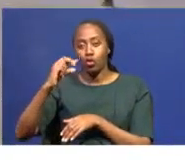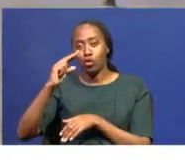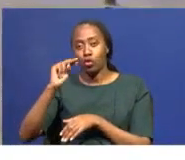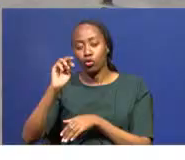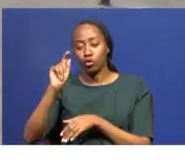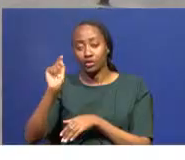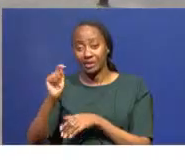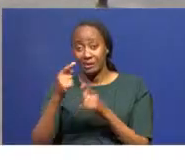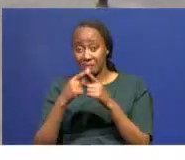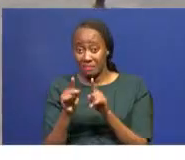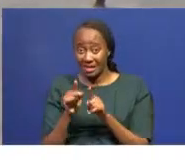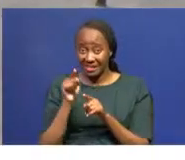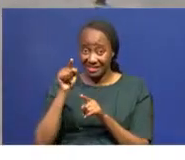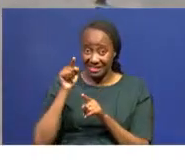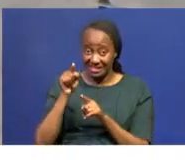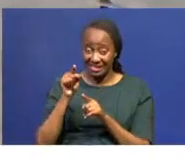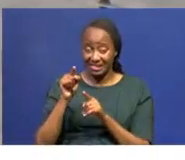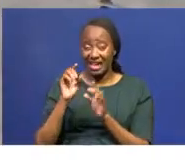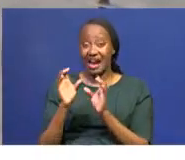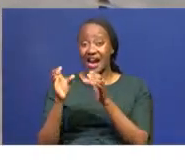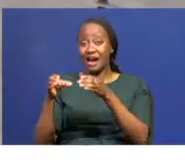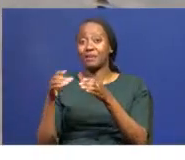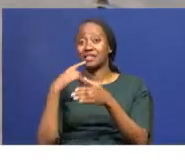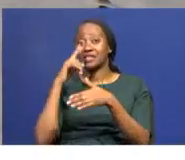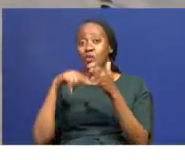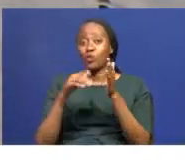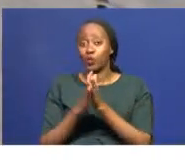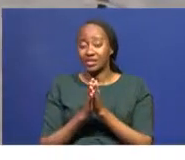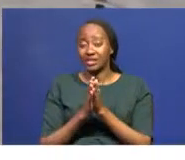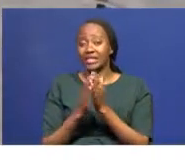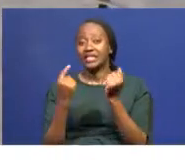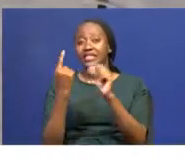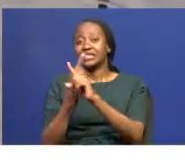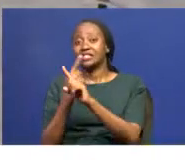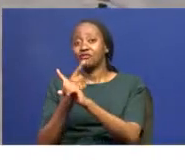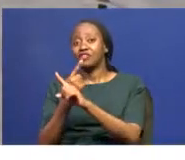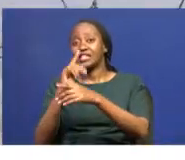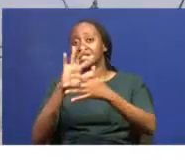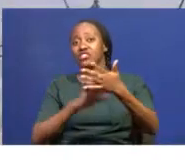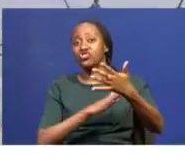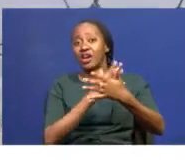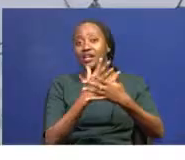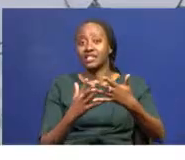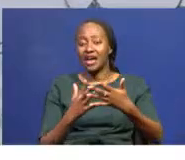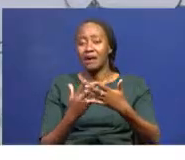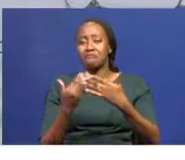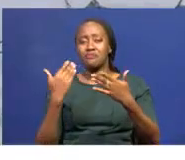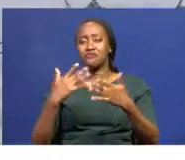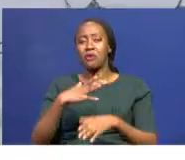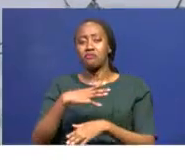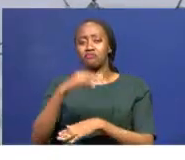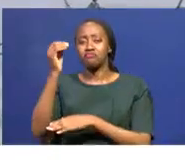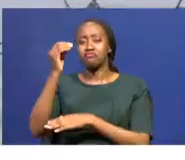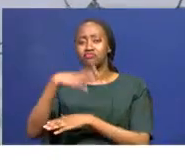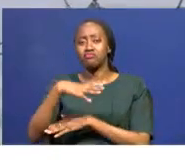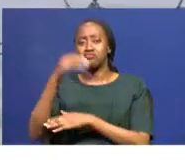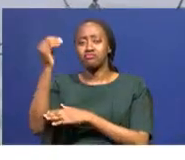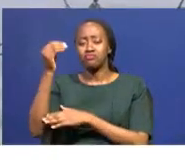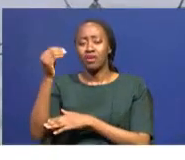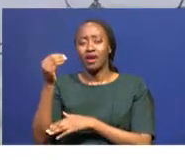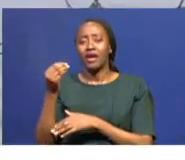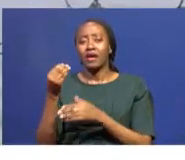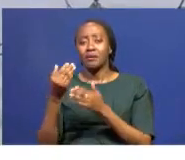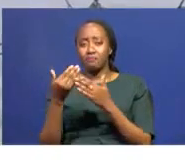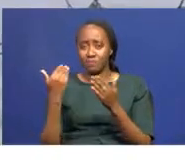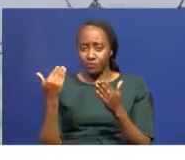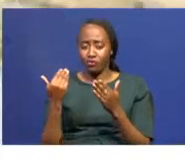Transmission Company Limited to rely on temporal bypass structures, which led to frequent power interruptions and heightened concerns over the